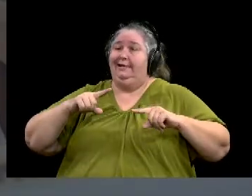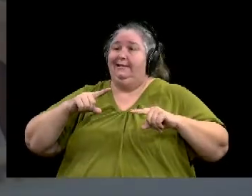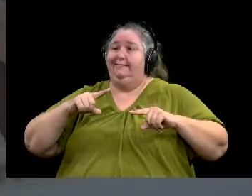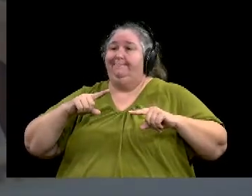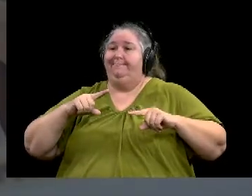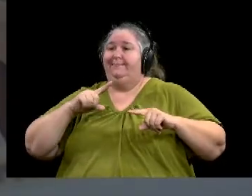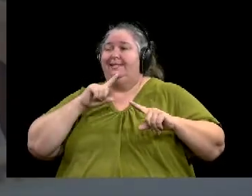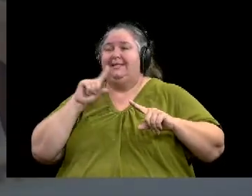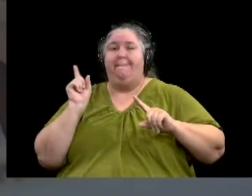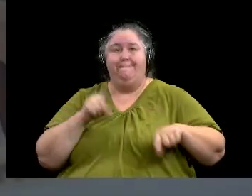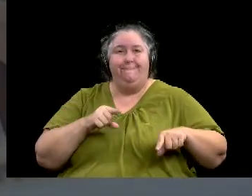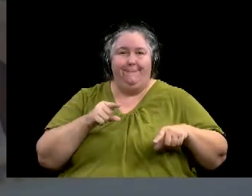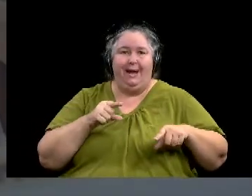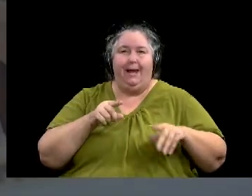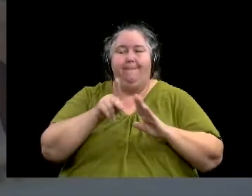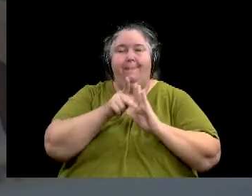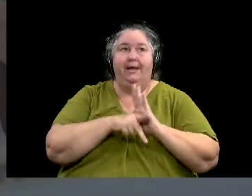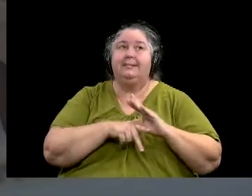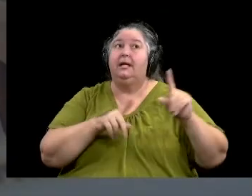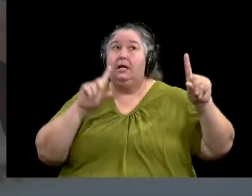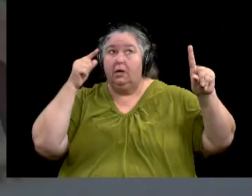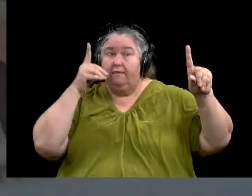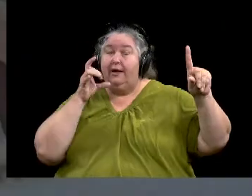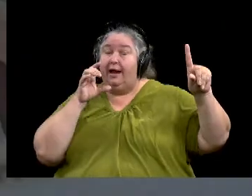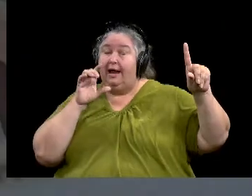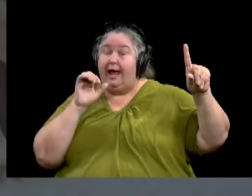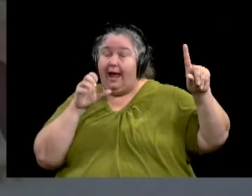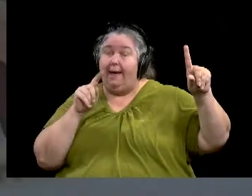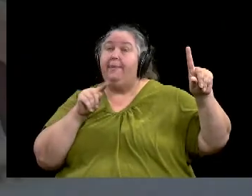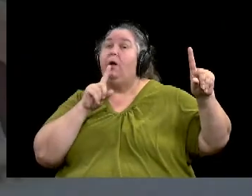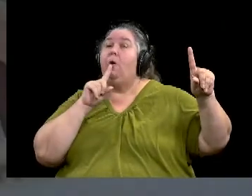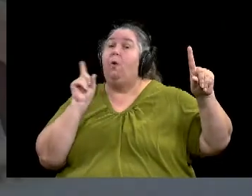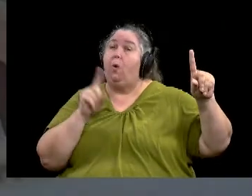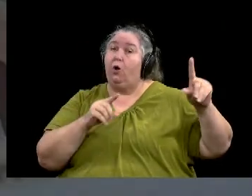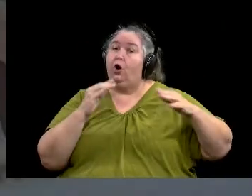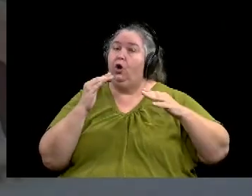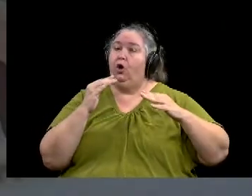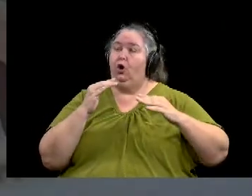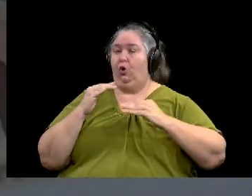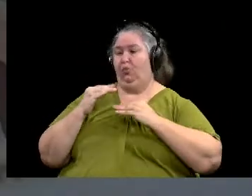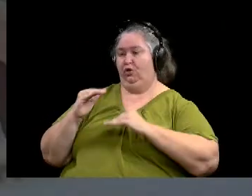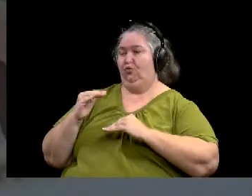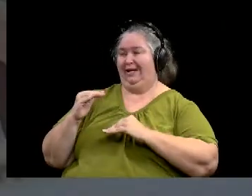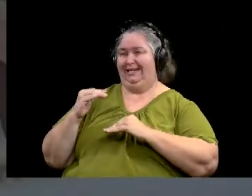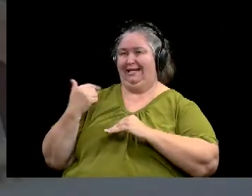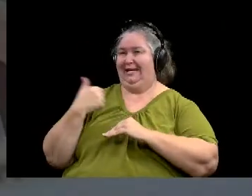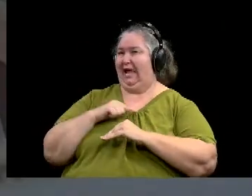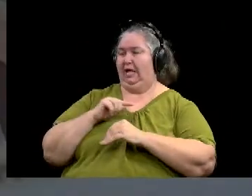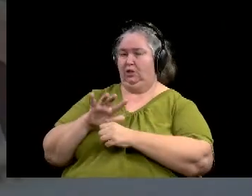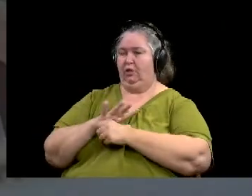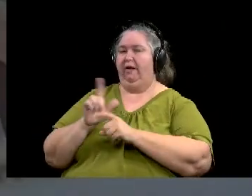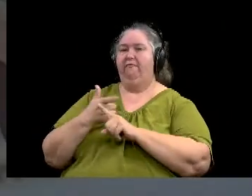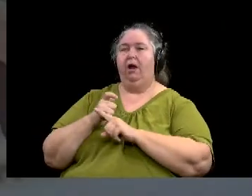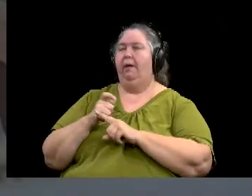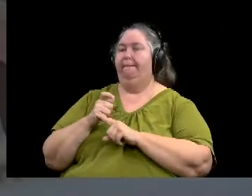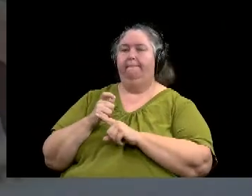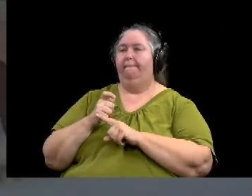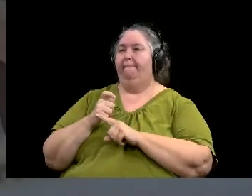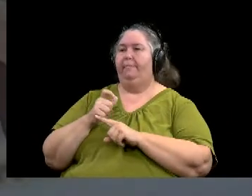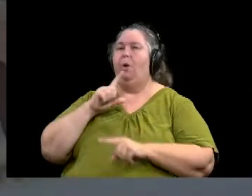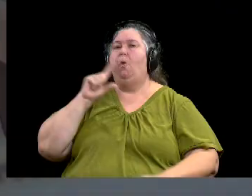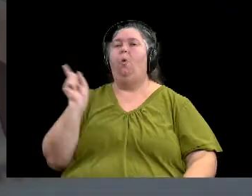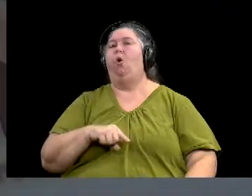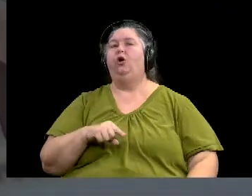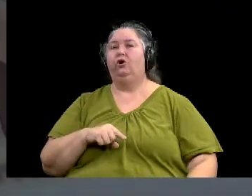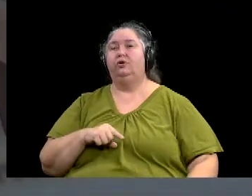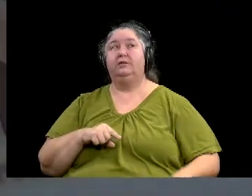an order restricting us locally from implementing any orders. He has complete control over